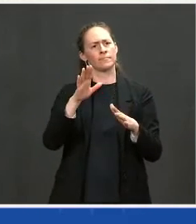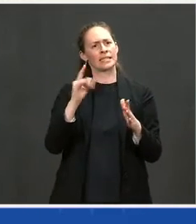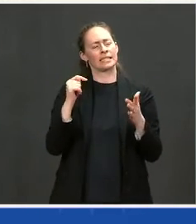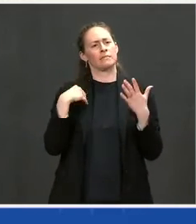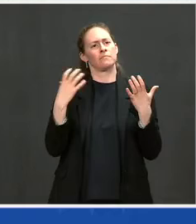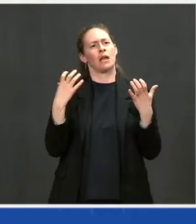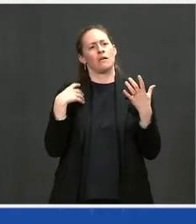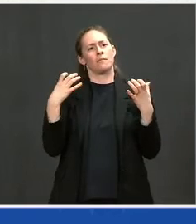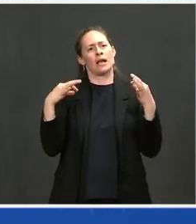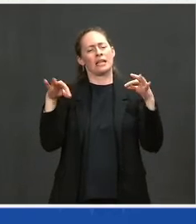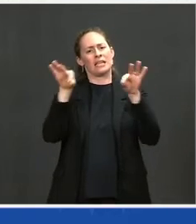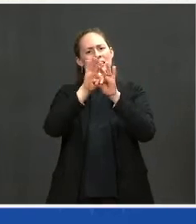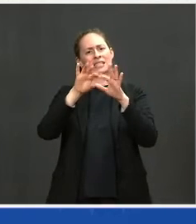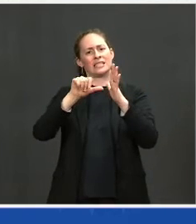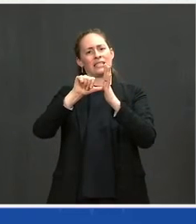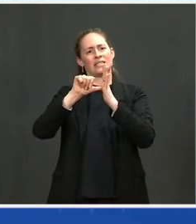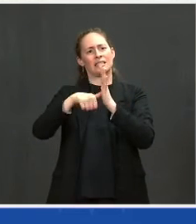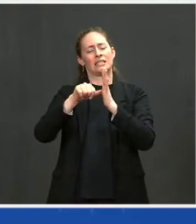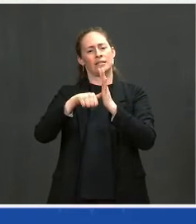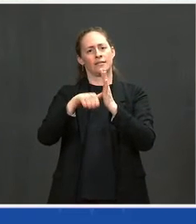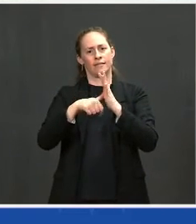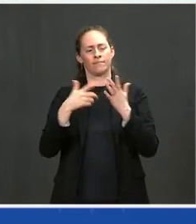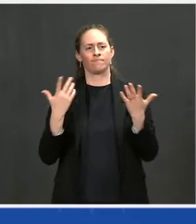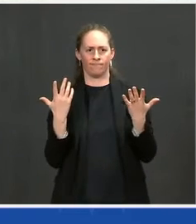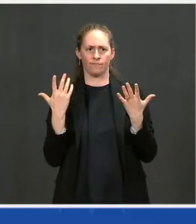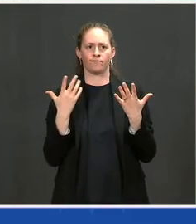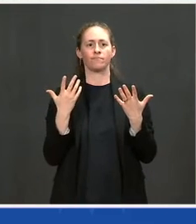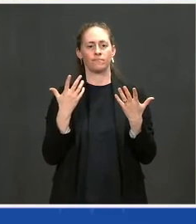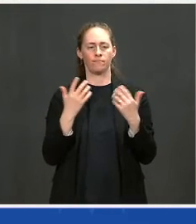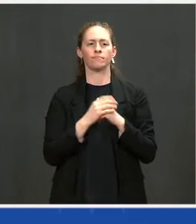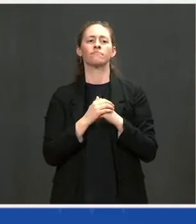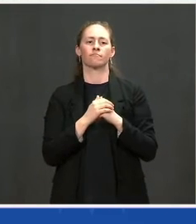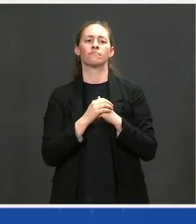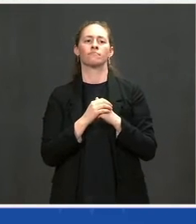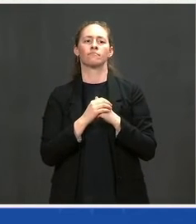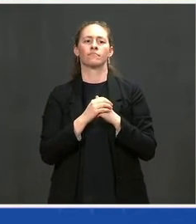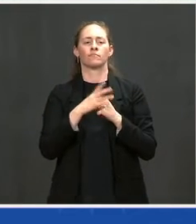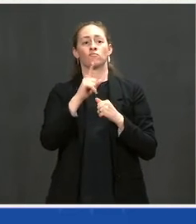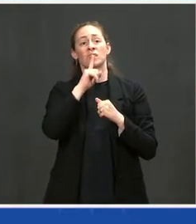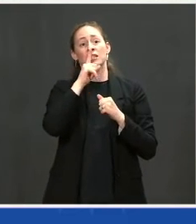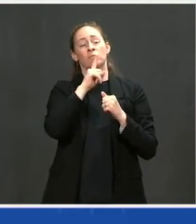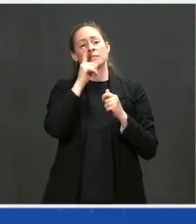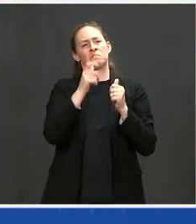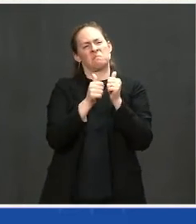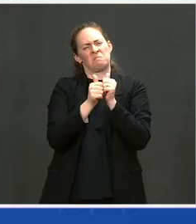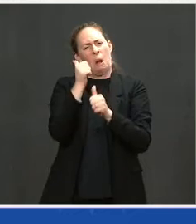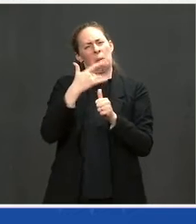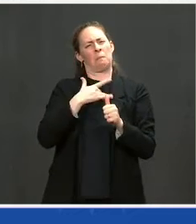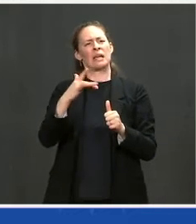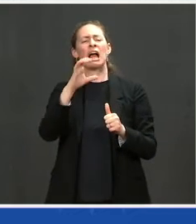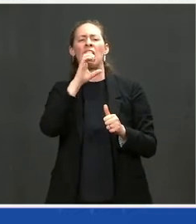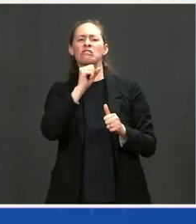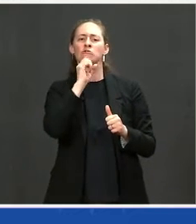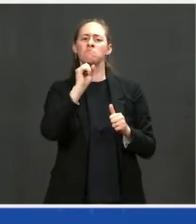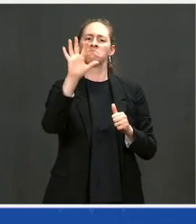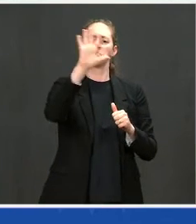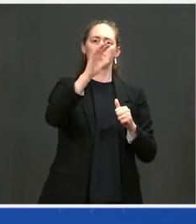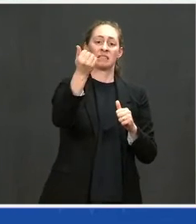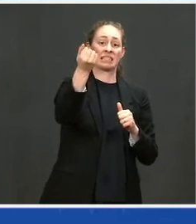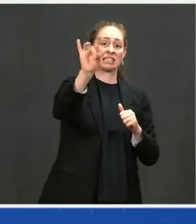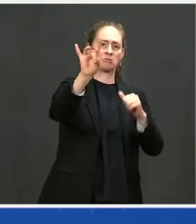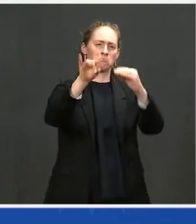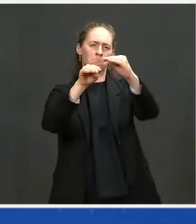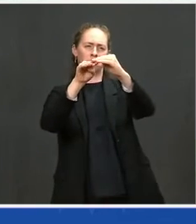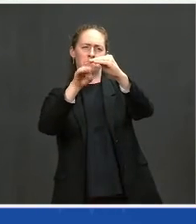vast majority of people under the age of 18 coming to the United States come with a telephone number on a